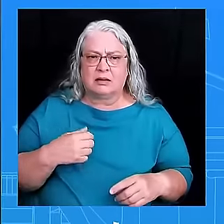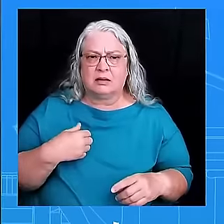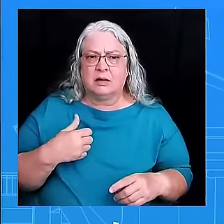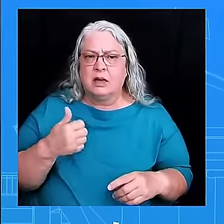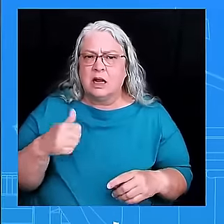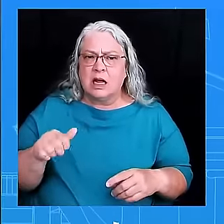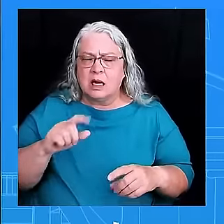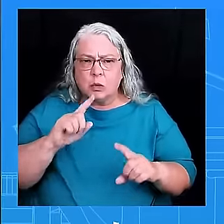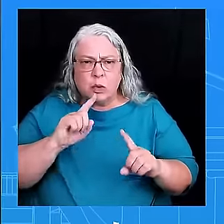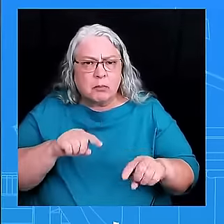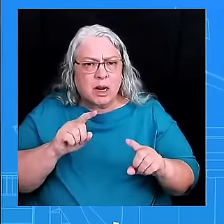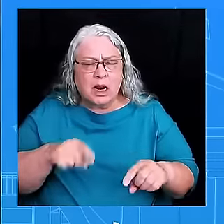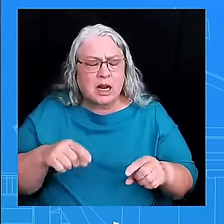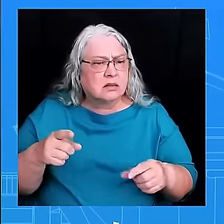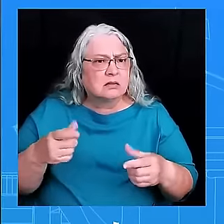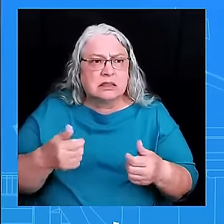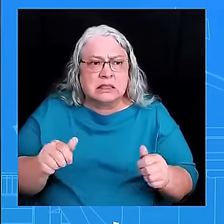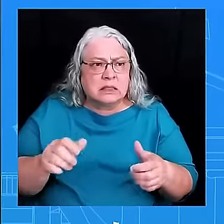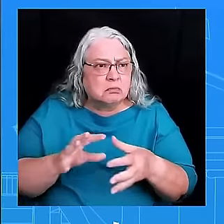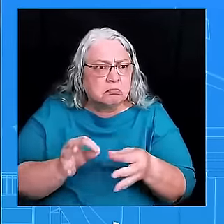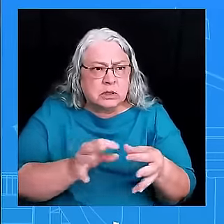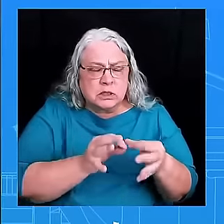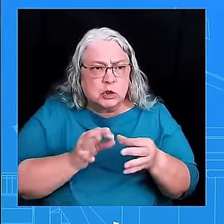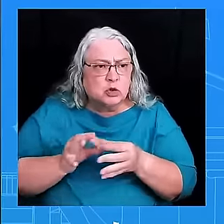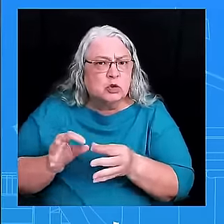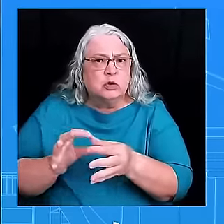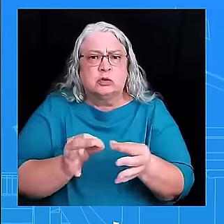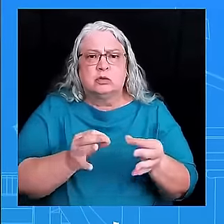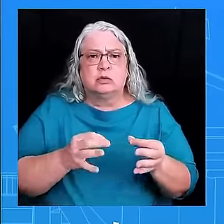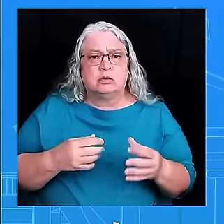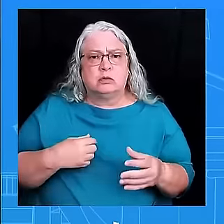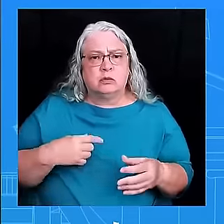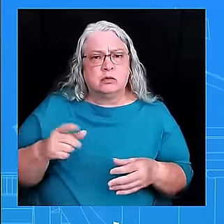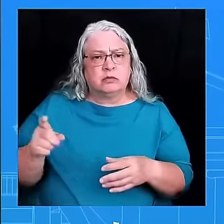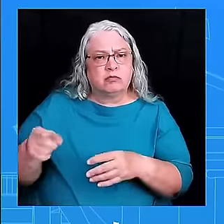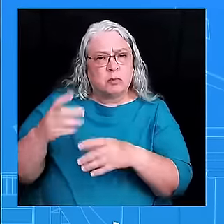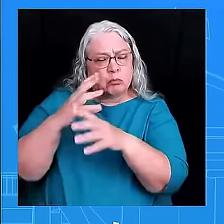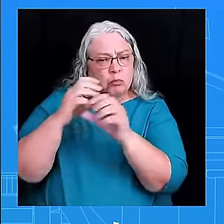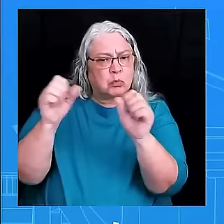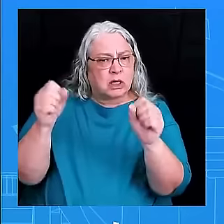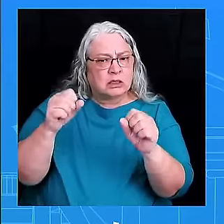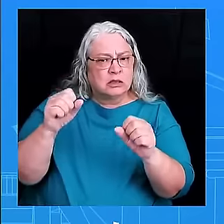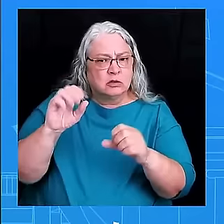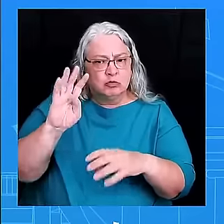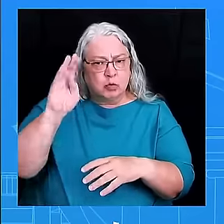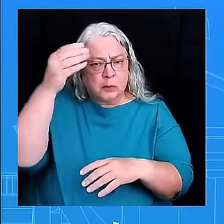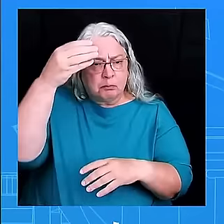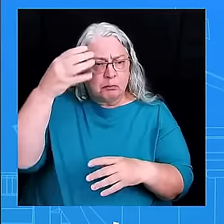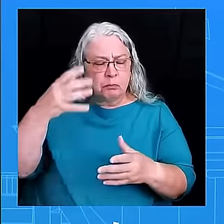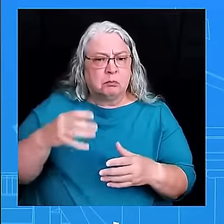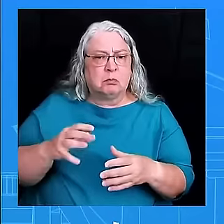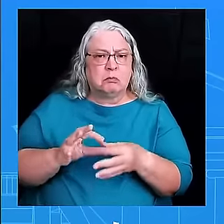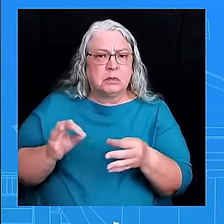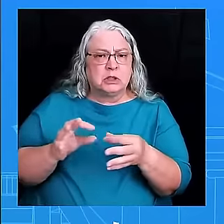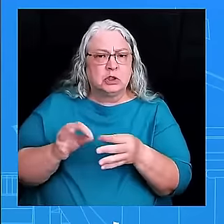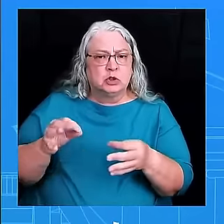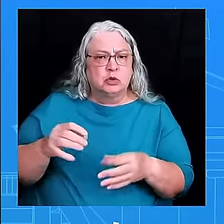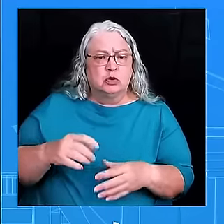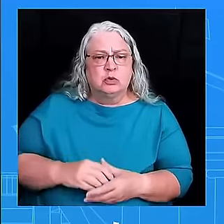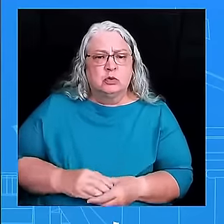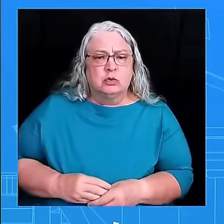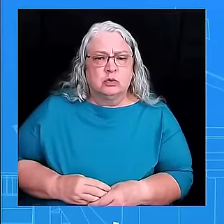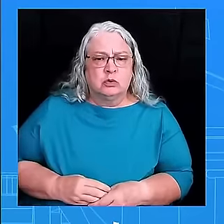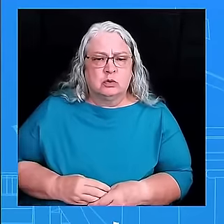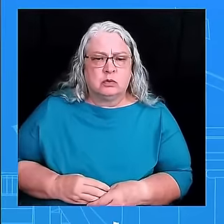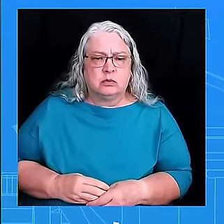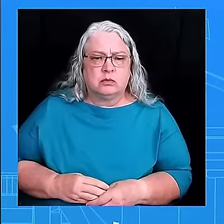Look, I'm just happy these guys are out and home, and I won't wade into the comments of the former president. Yeah. What about